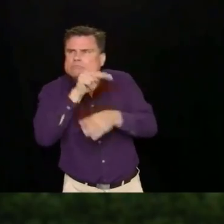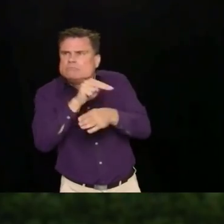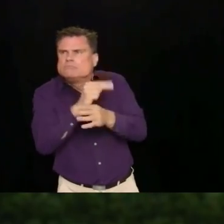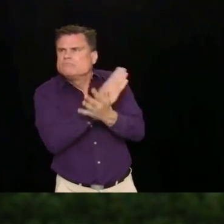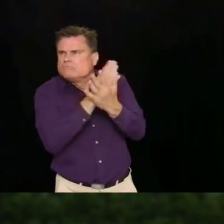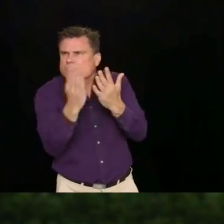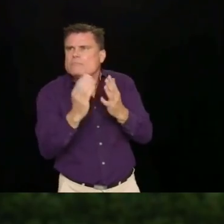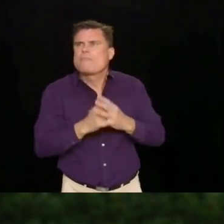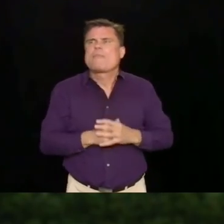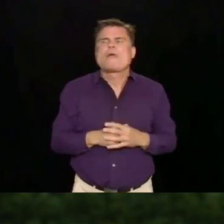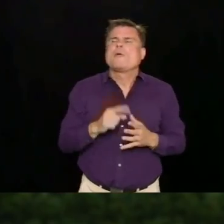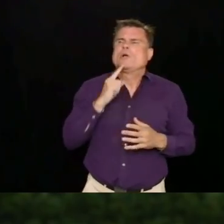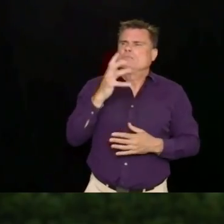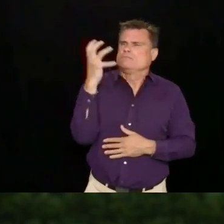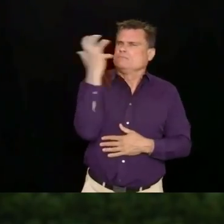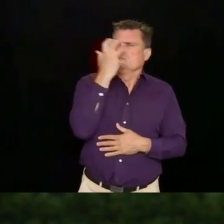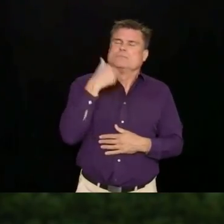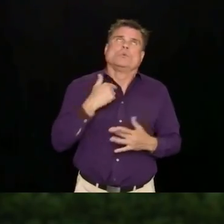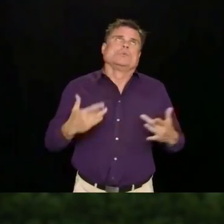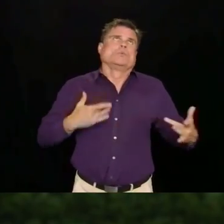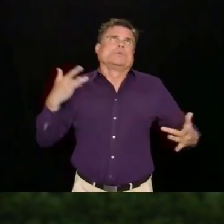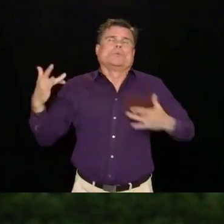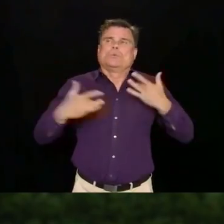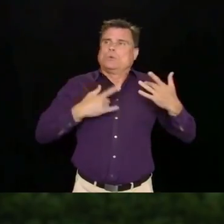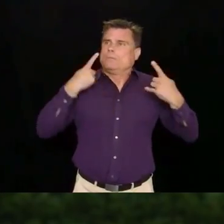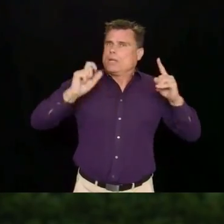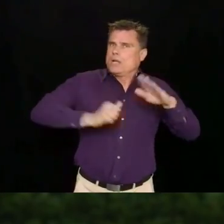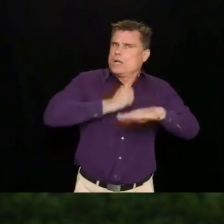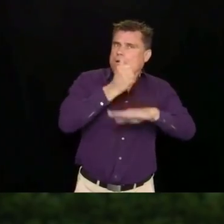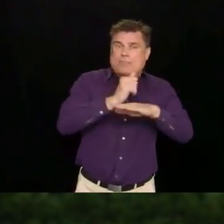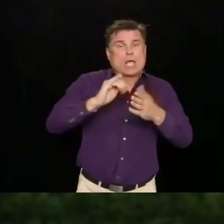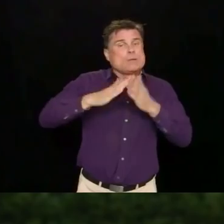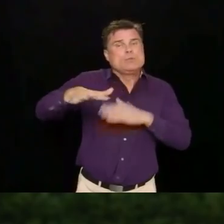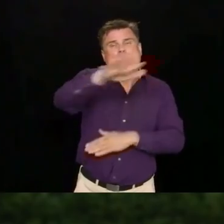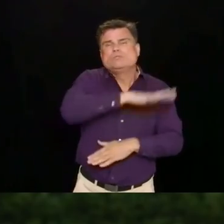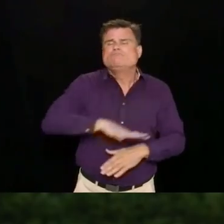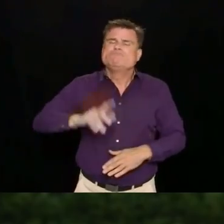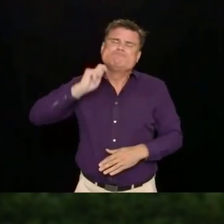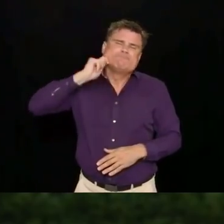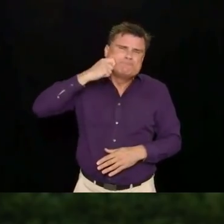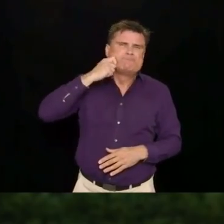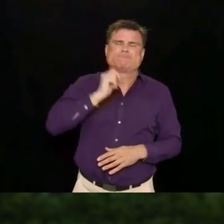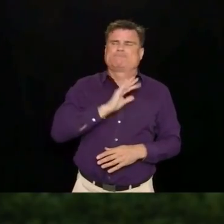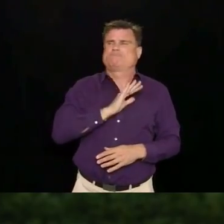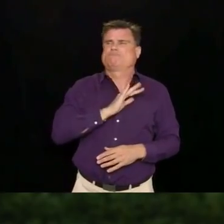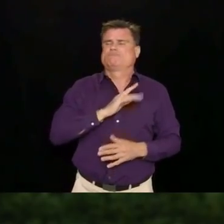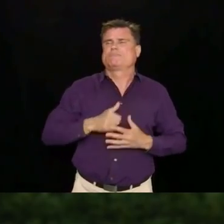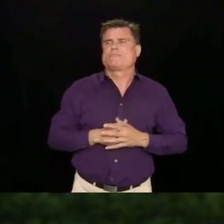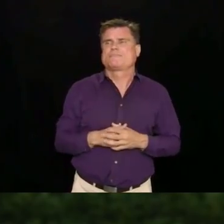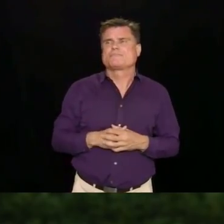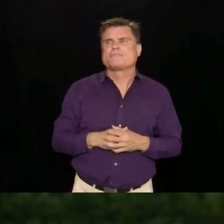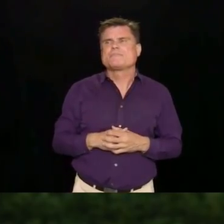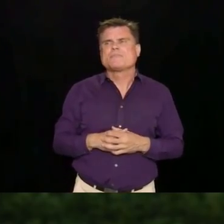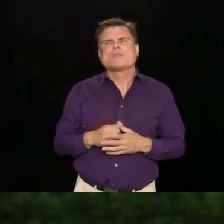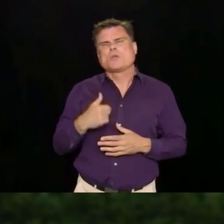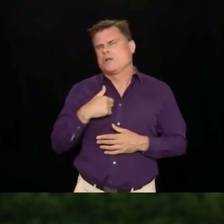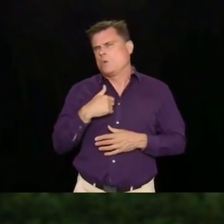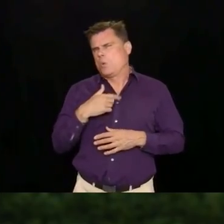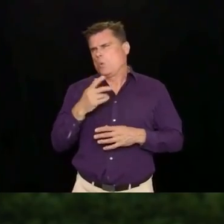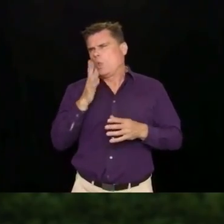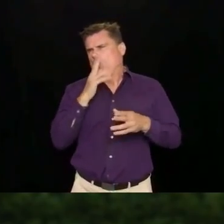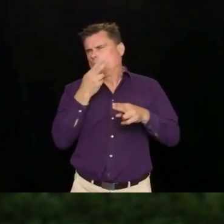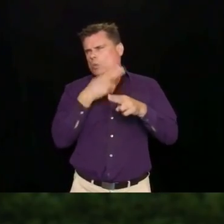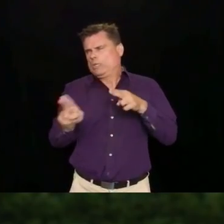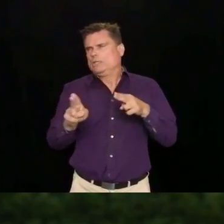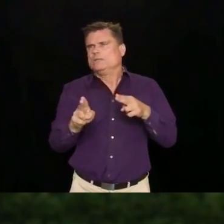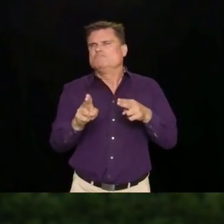it is so very exciting for our community. I want to just quickly acknowledge the important